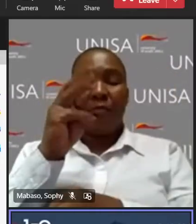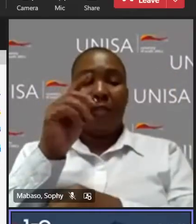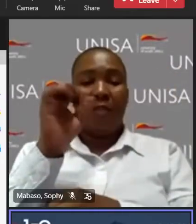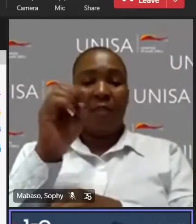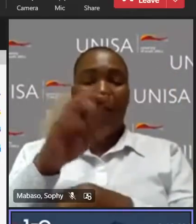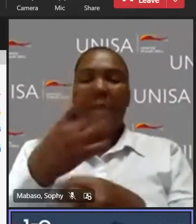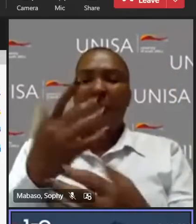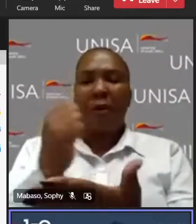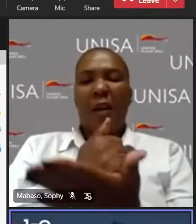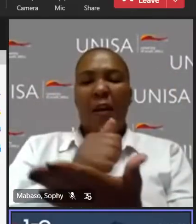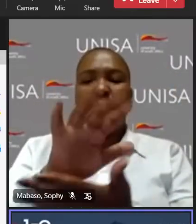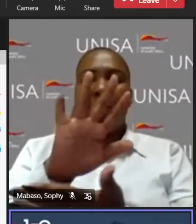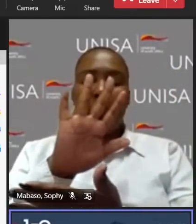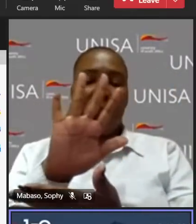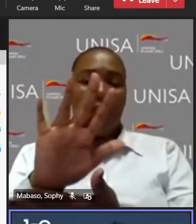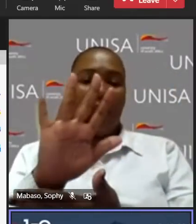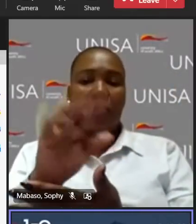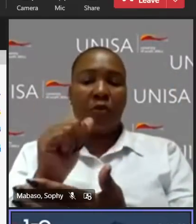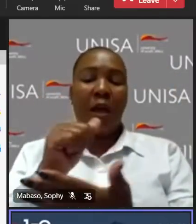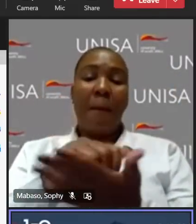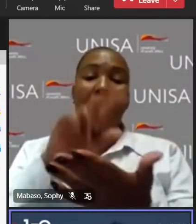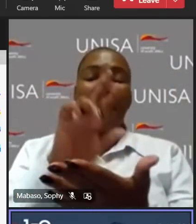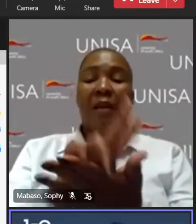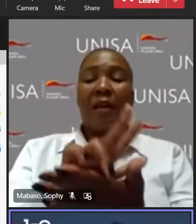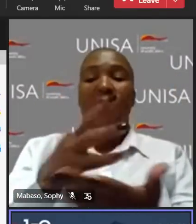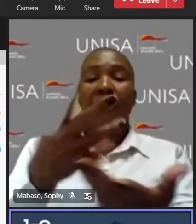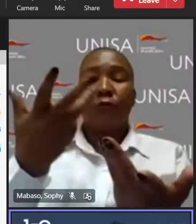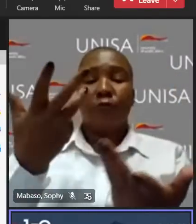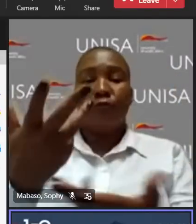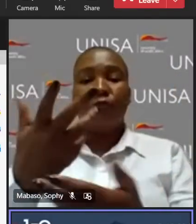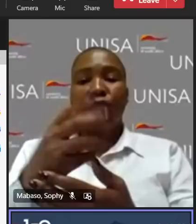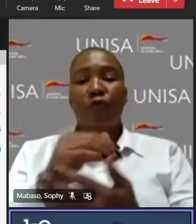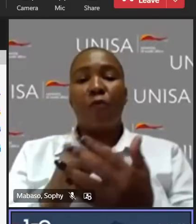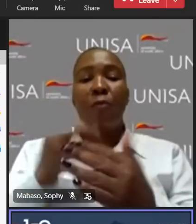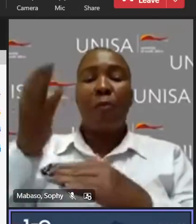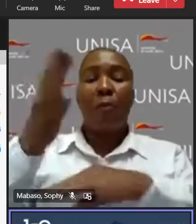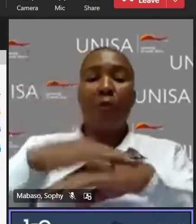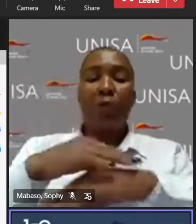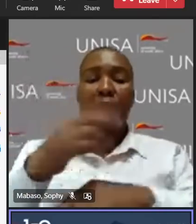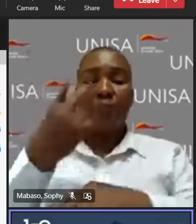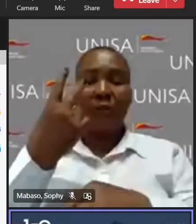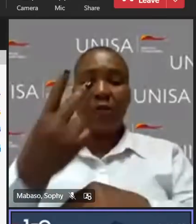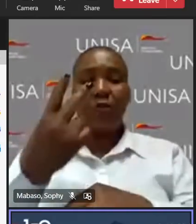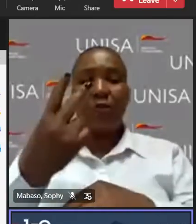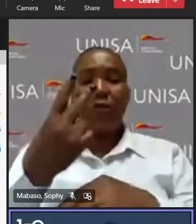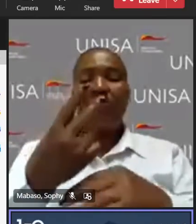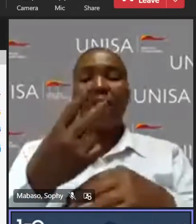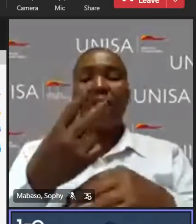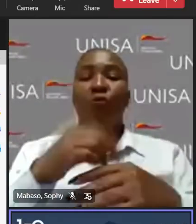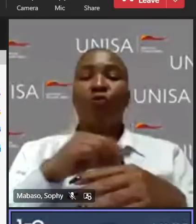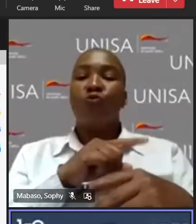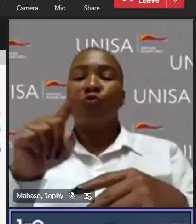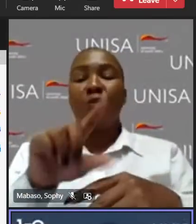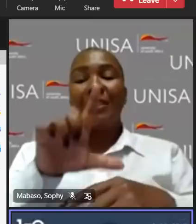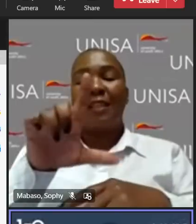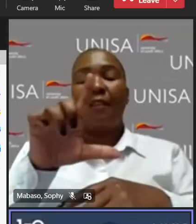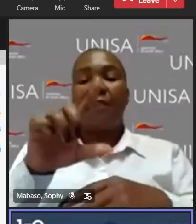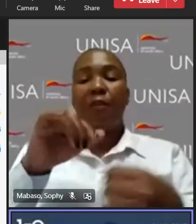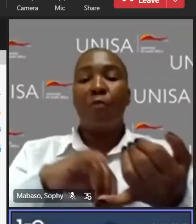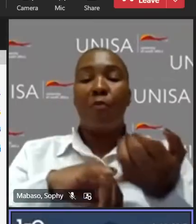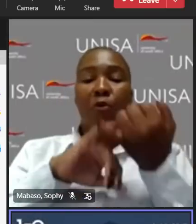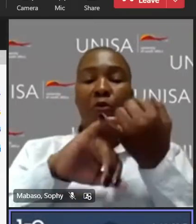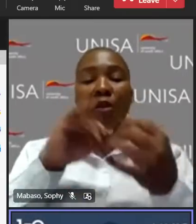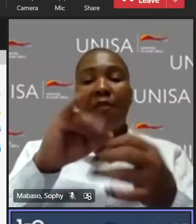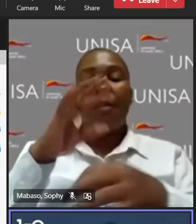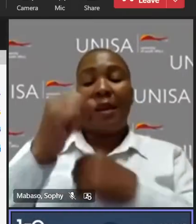modules. You may apply to exceed it by maximum 2. So for a total of 7 modules. Or if you are registered for